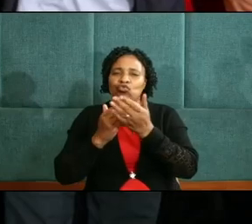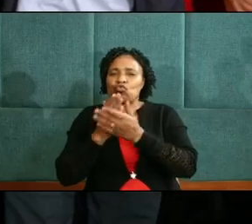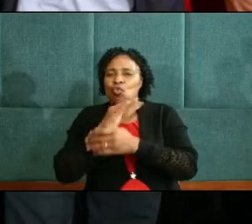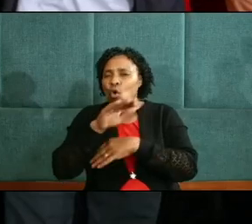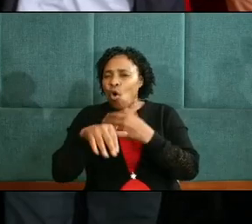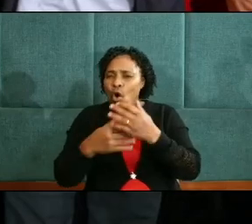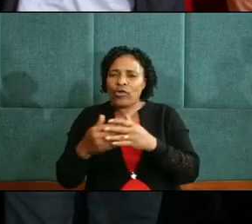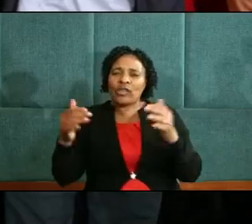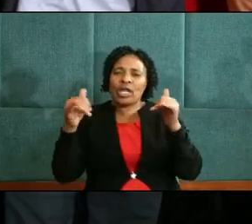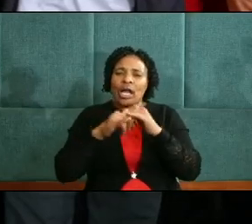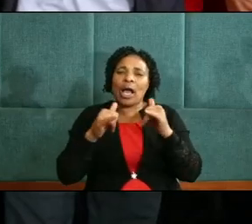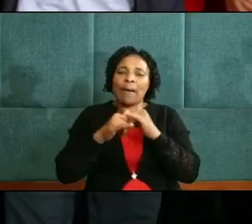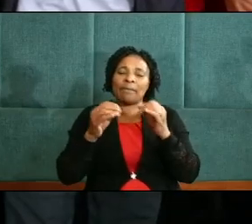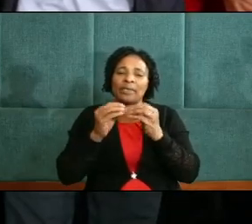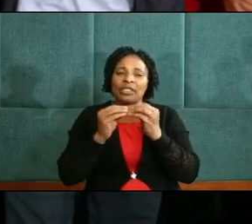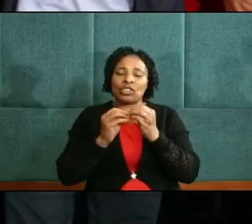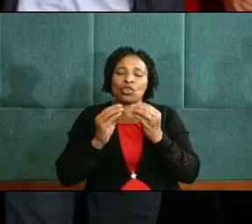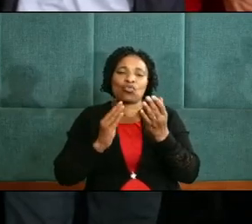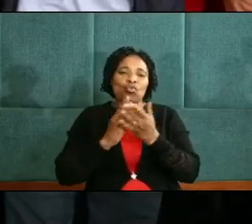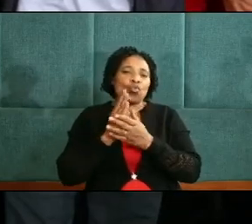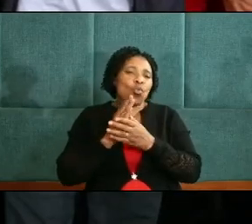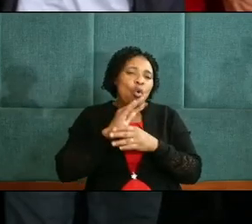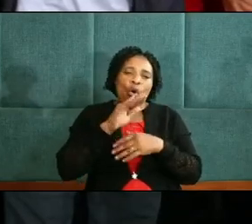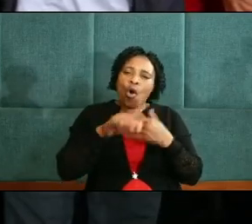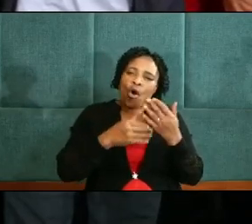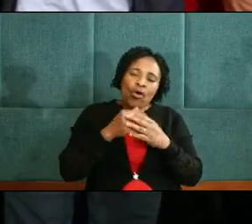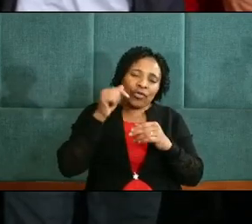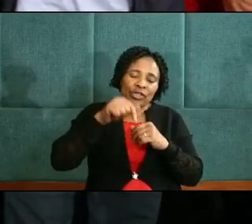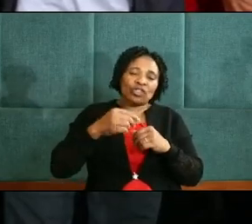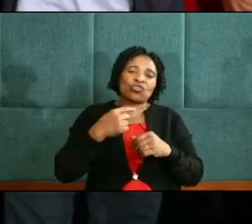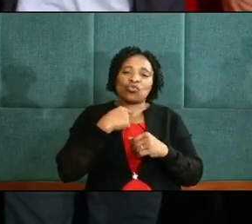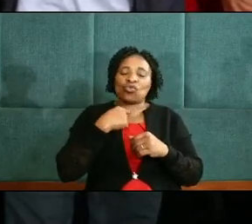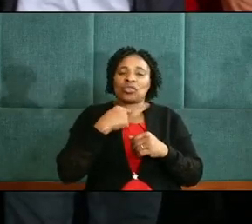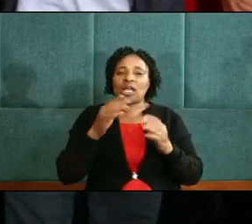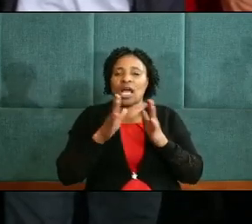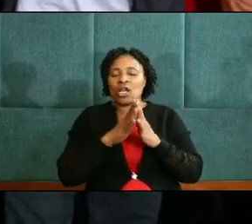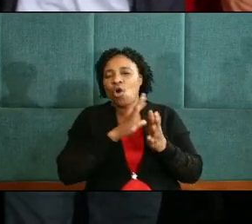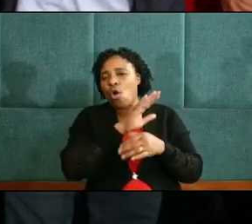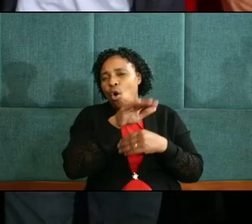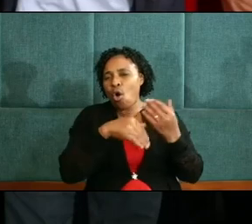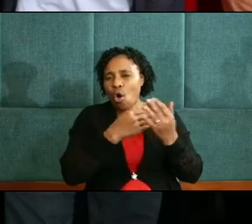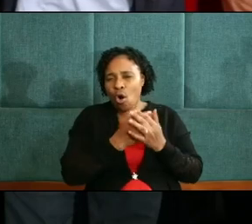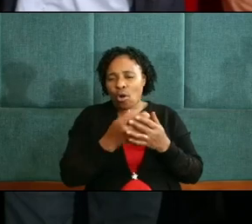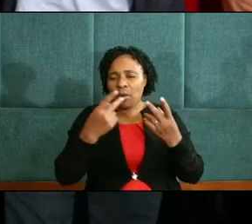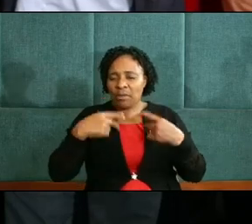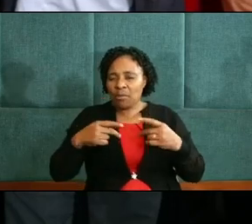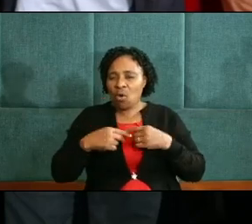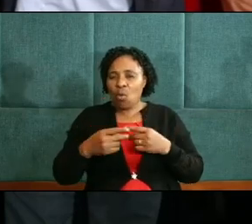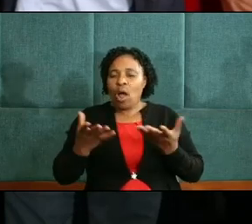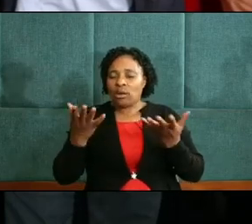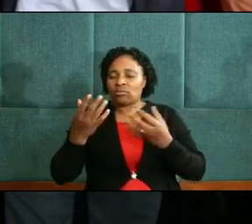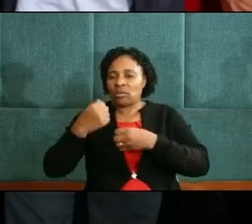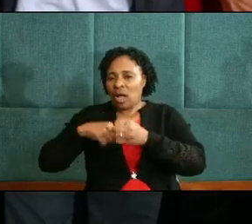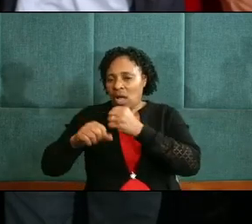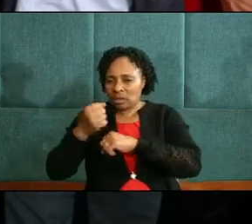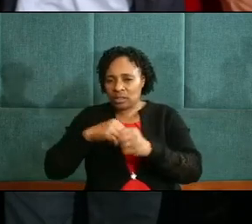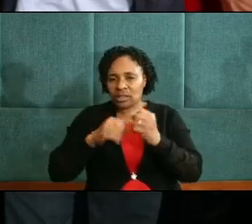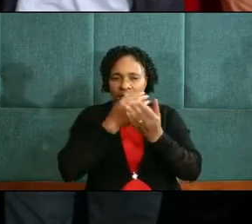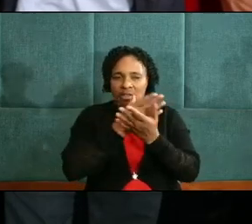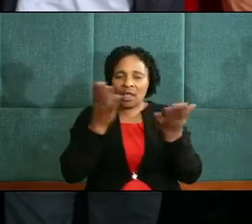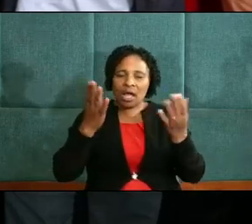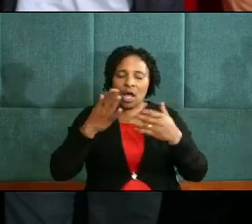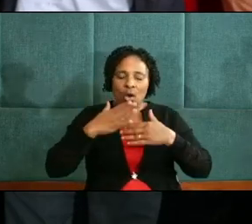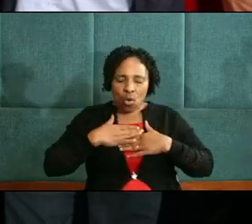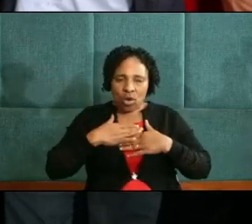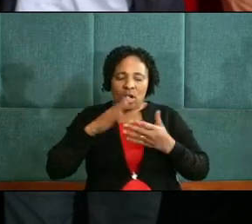the camp meetings throughout this union and all the unions and wherever they are being conducted, to the